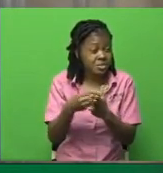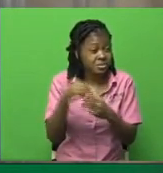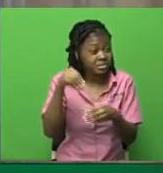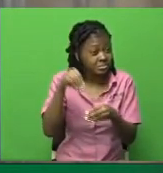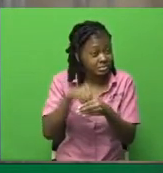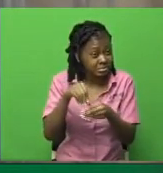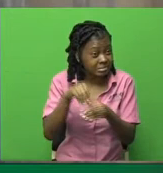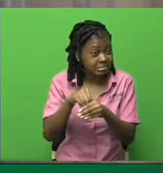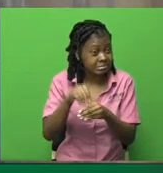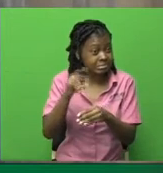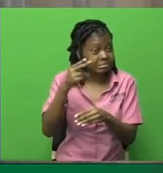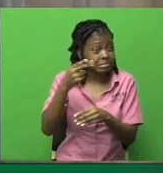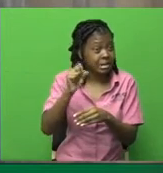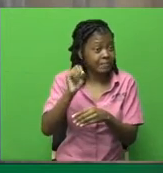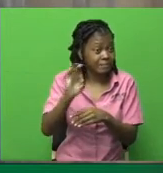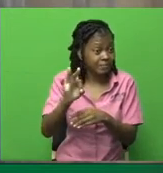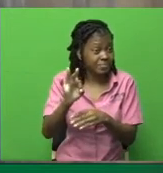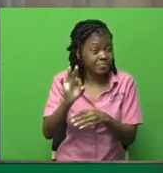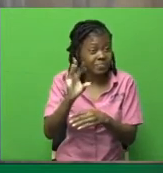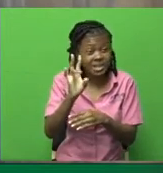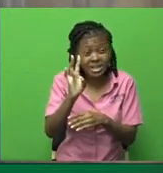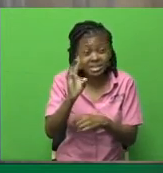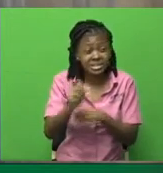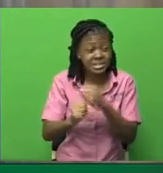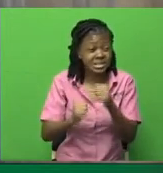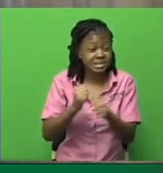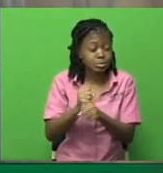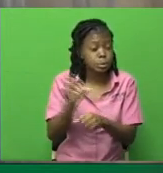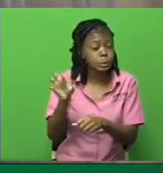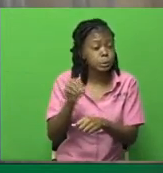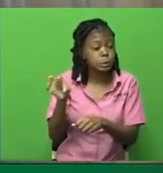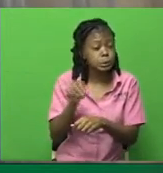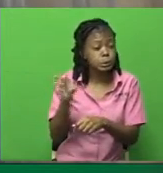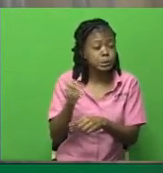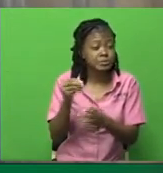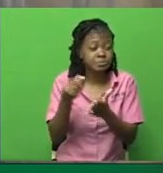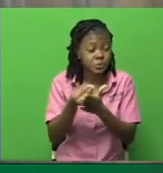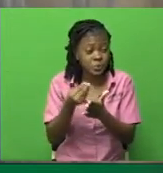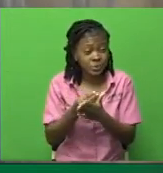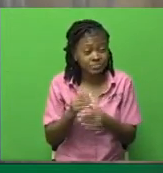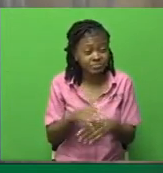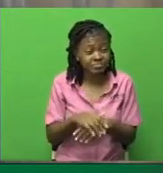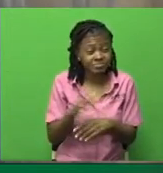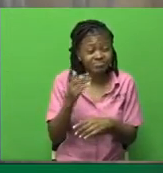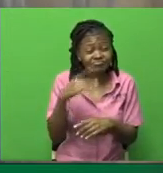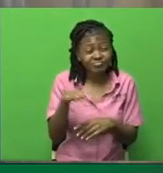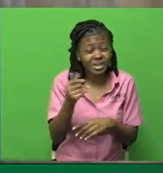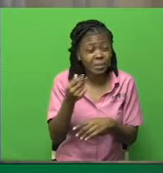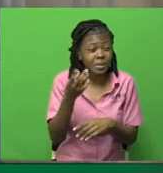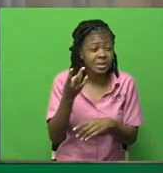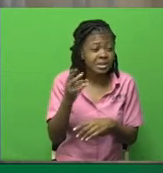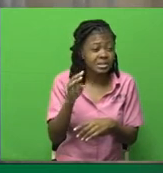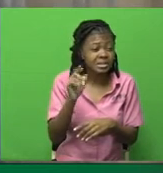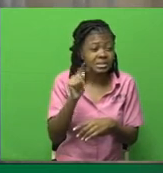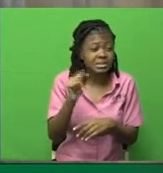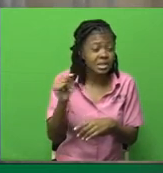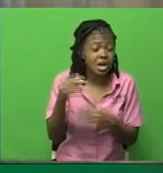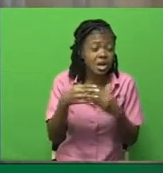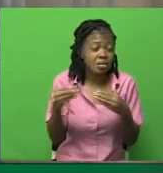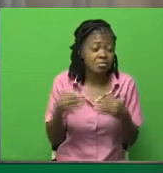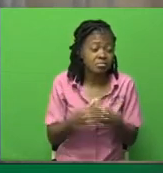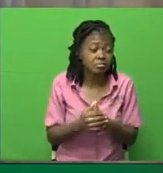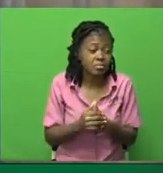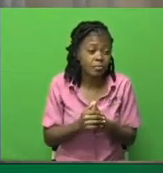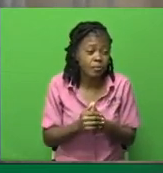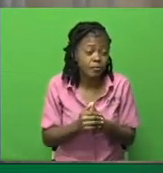it got almost half out of the hsf that works out to 17 billion TT dollars withdrawn in seven